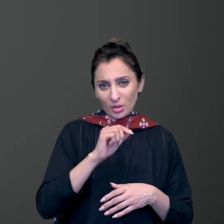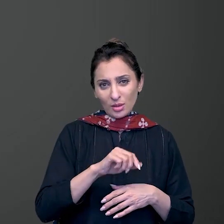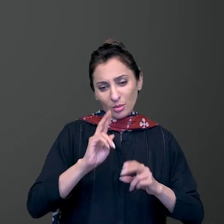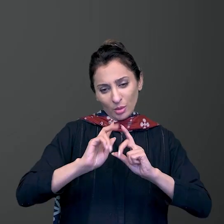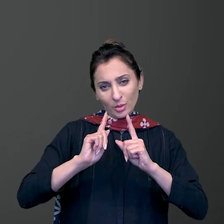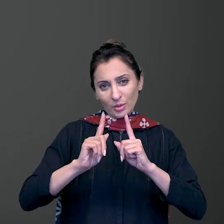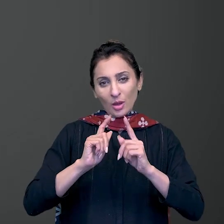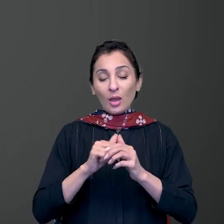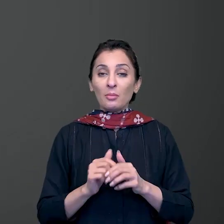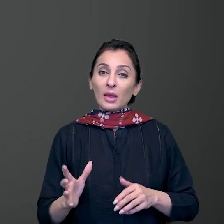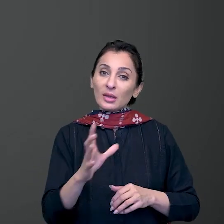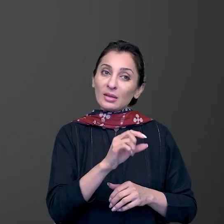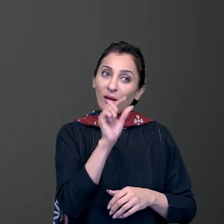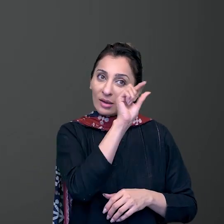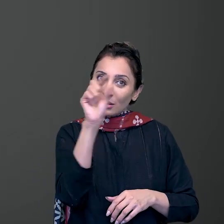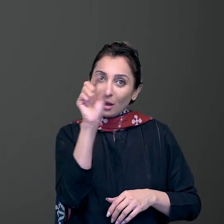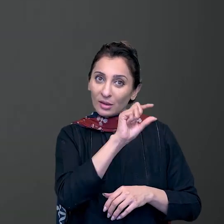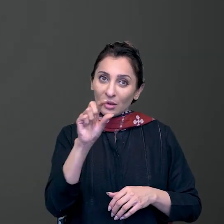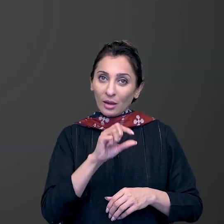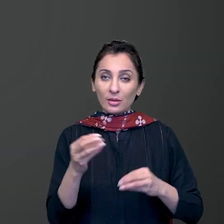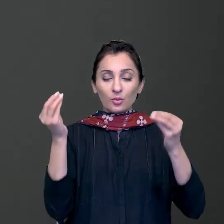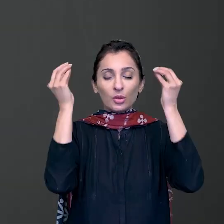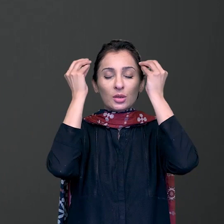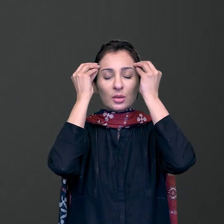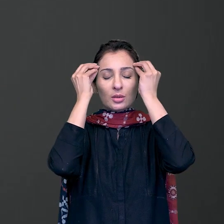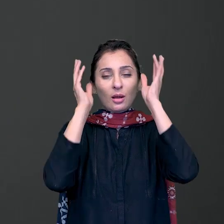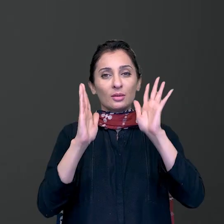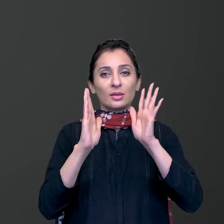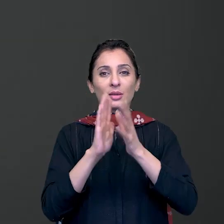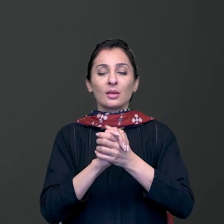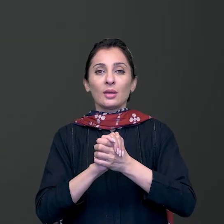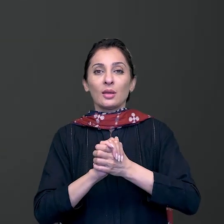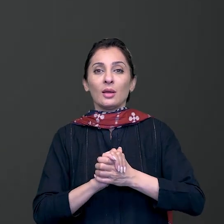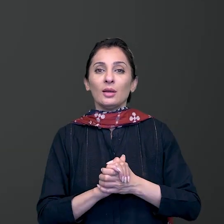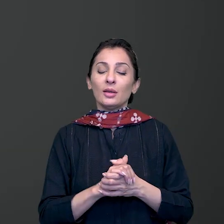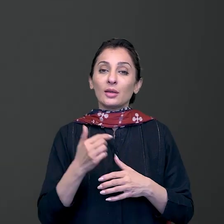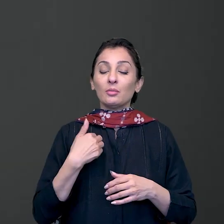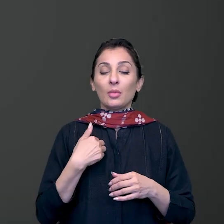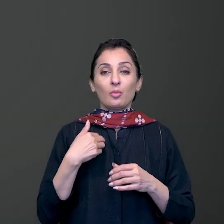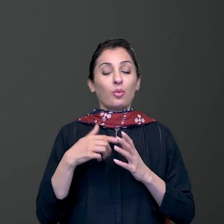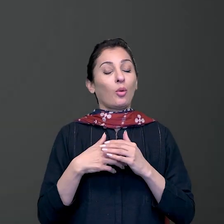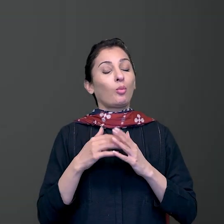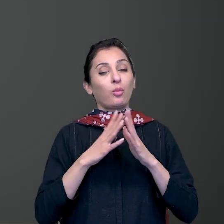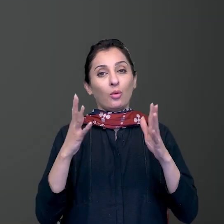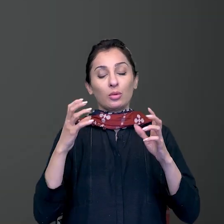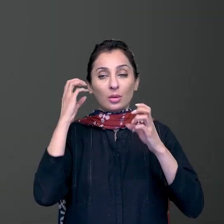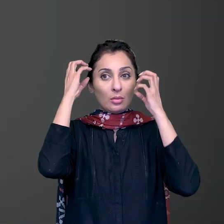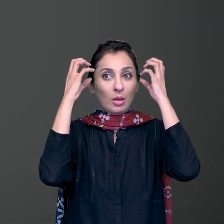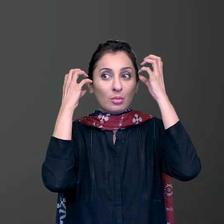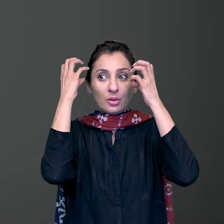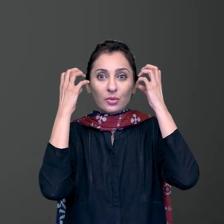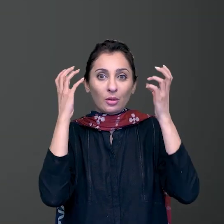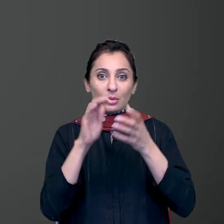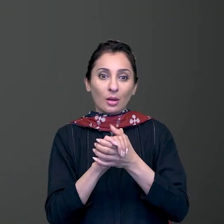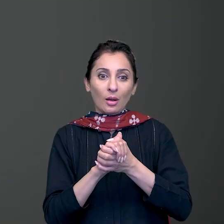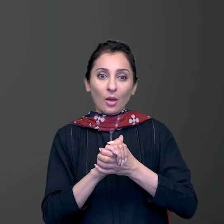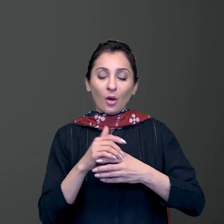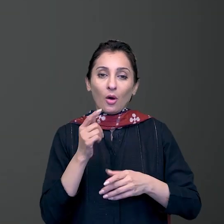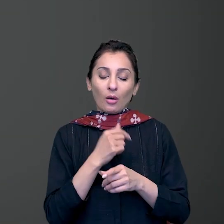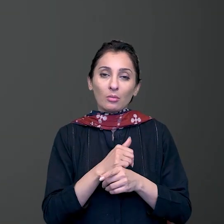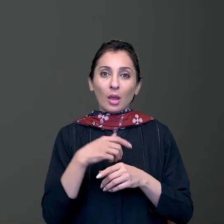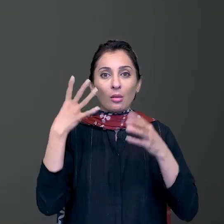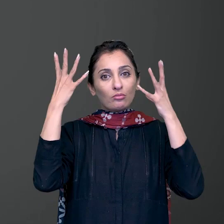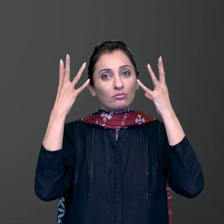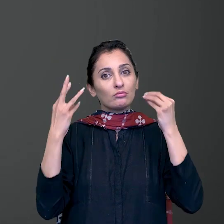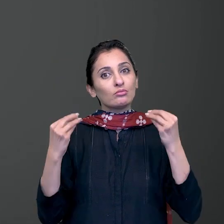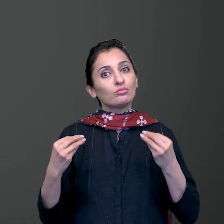children. And I remember I had memorized every single line that there was on my speech, and I was still very nervous. And when the time